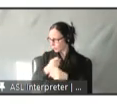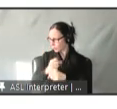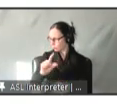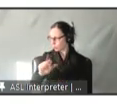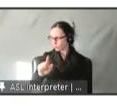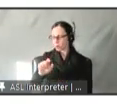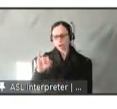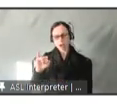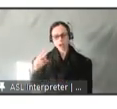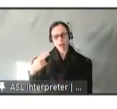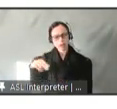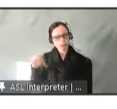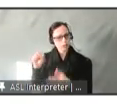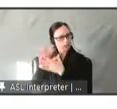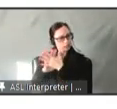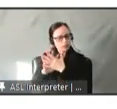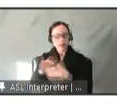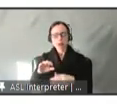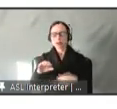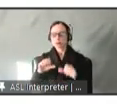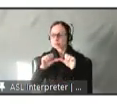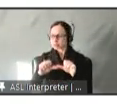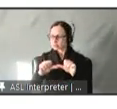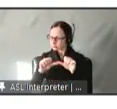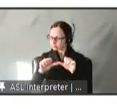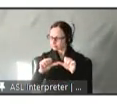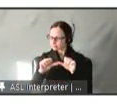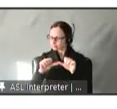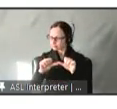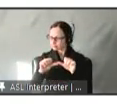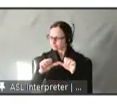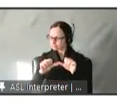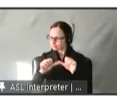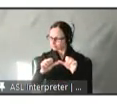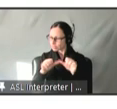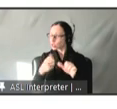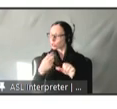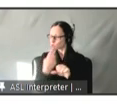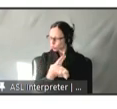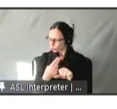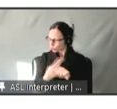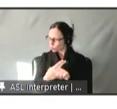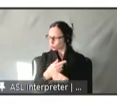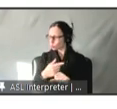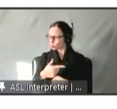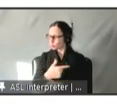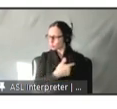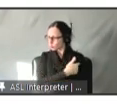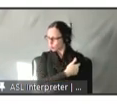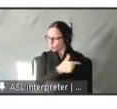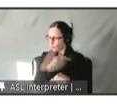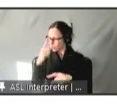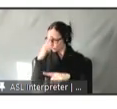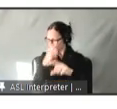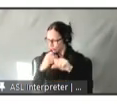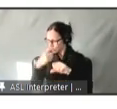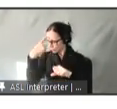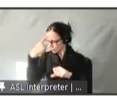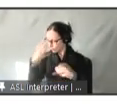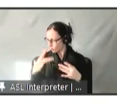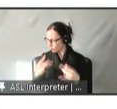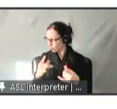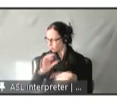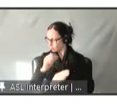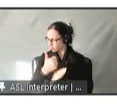2021. The IHS also continues, is also planning to leverage the COVID vaccine strategies for the efficient implementation